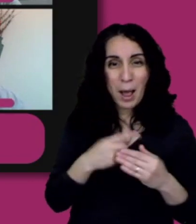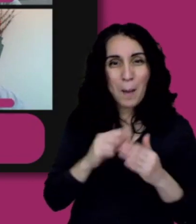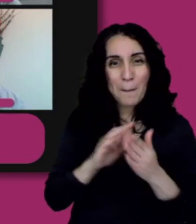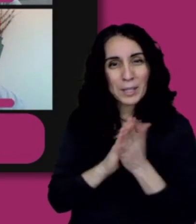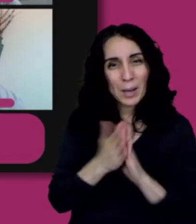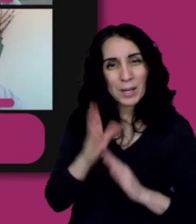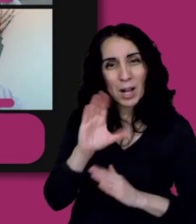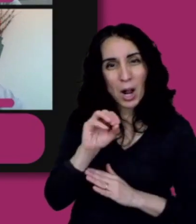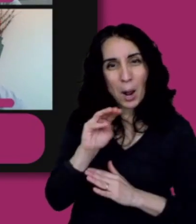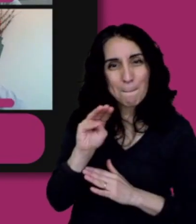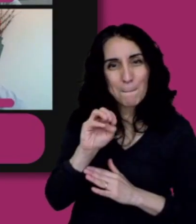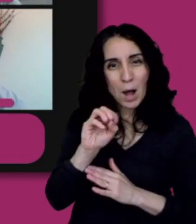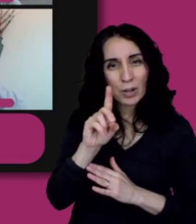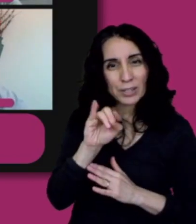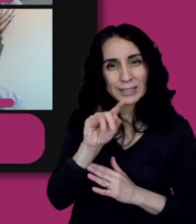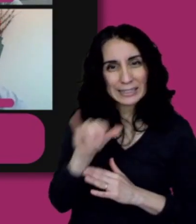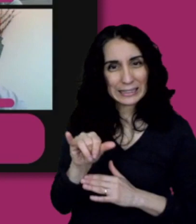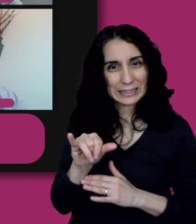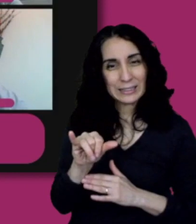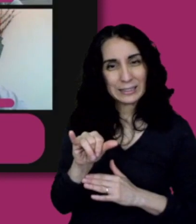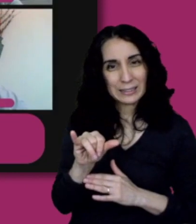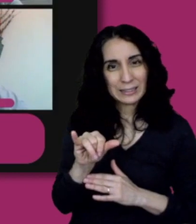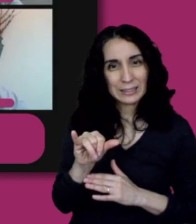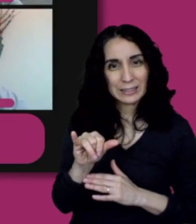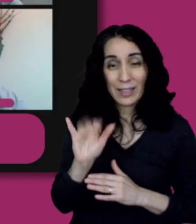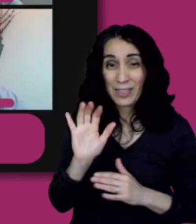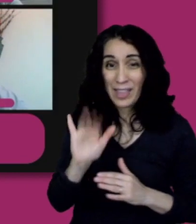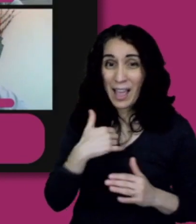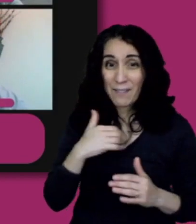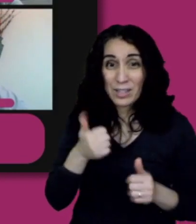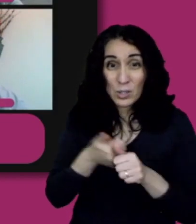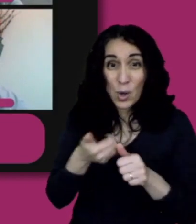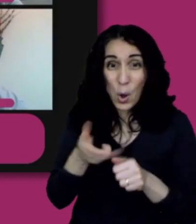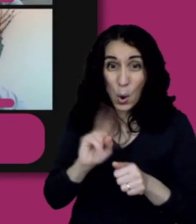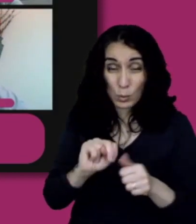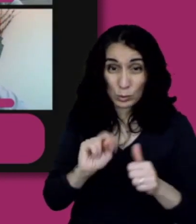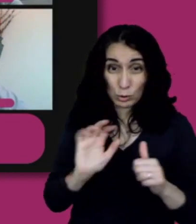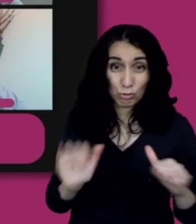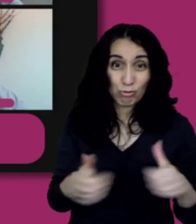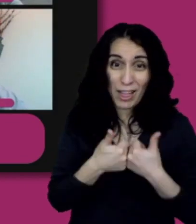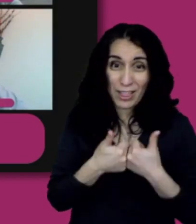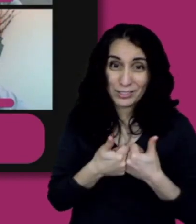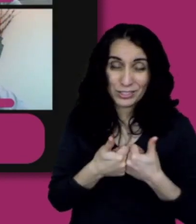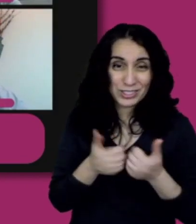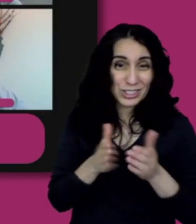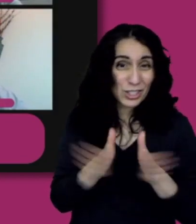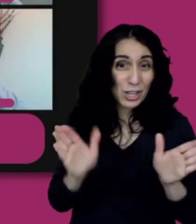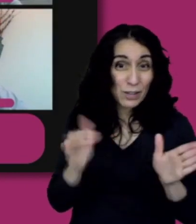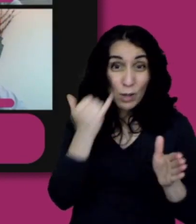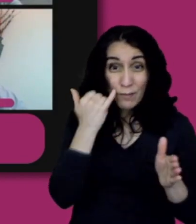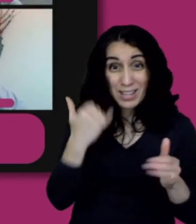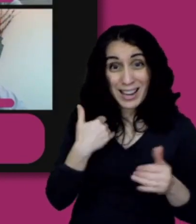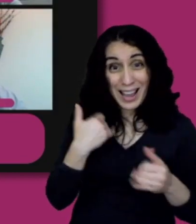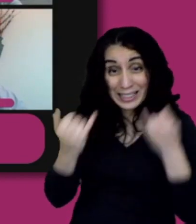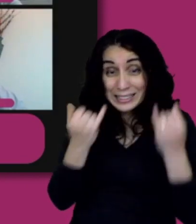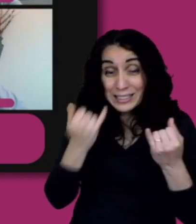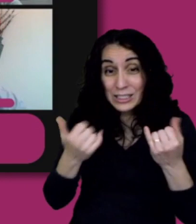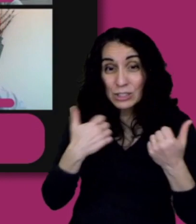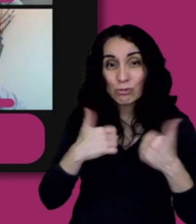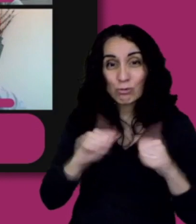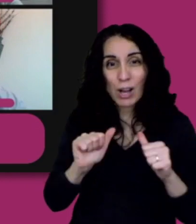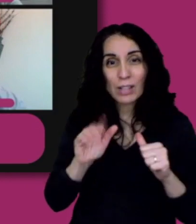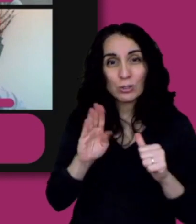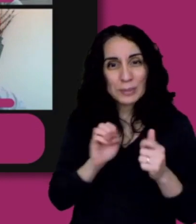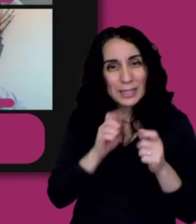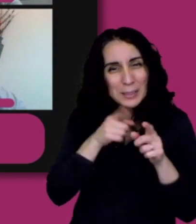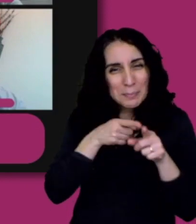on. I don't want to, but that raises its own challenge. I would say that in general, if you have an